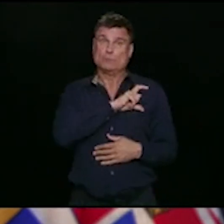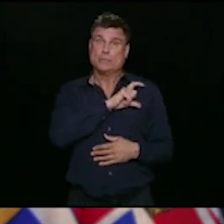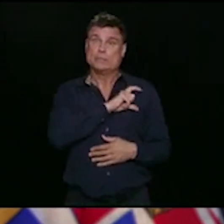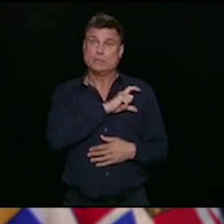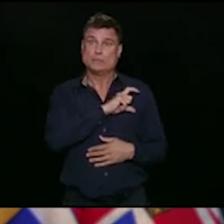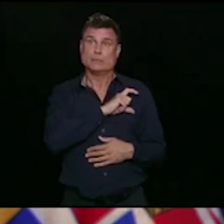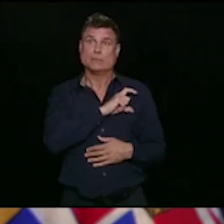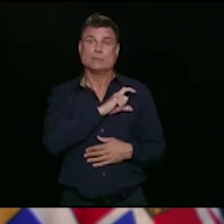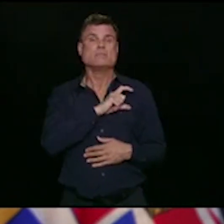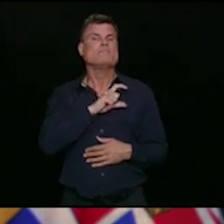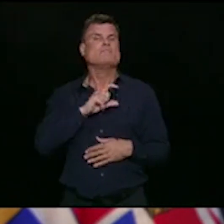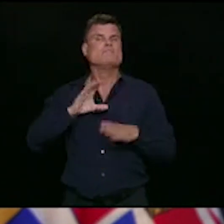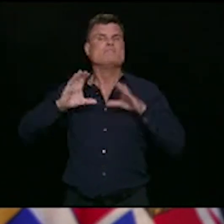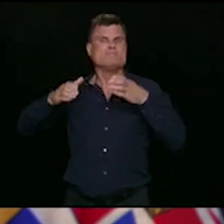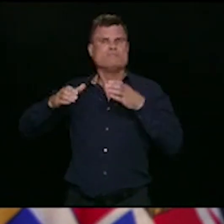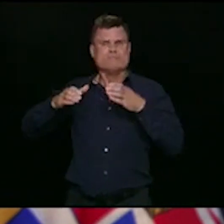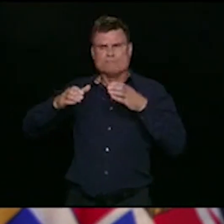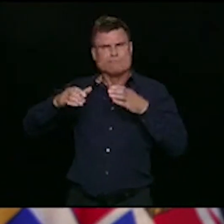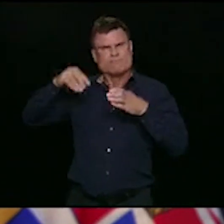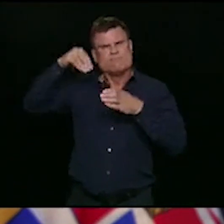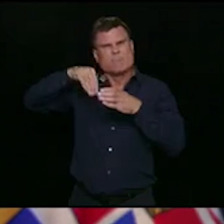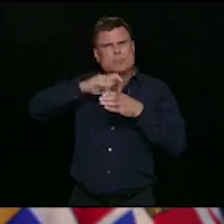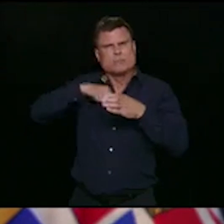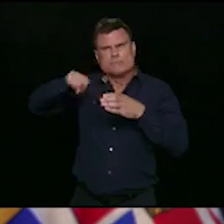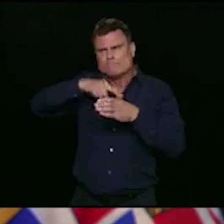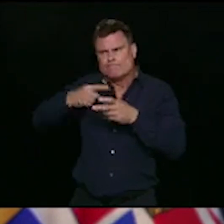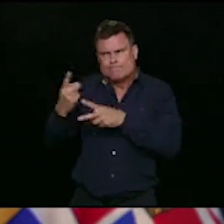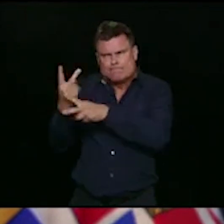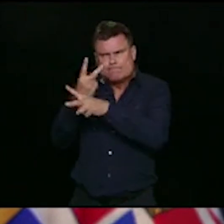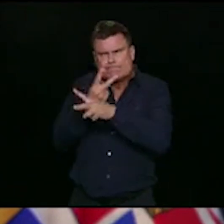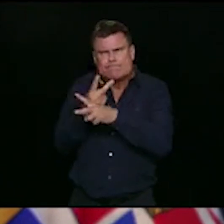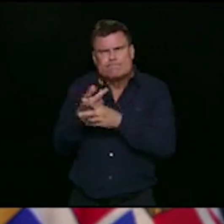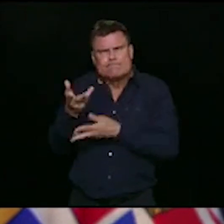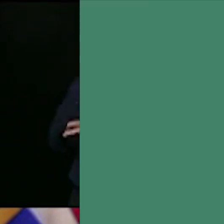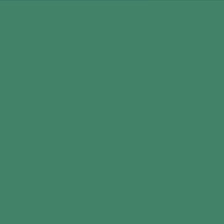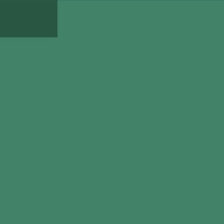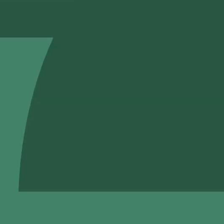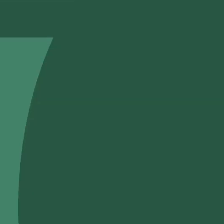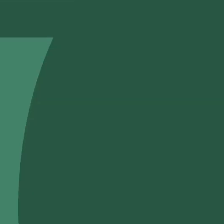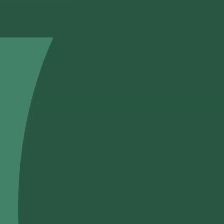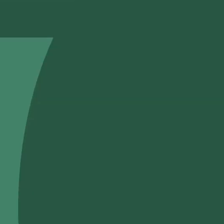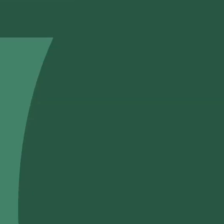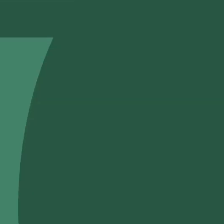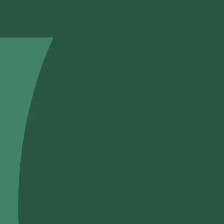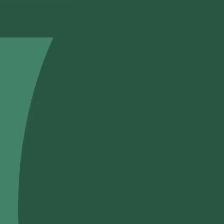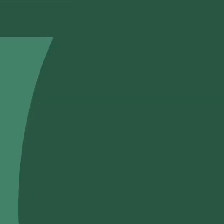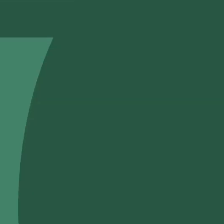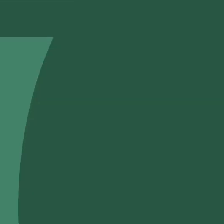us stopping these types of gatherings that put our whole communities at risk.